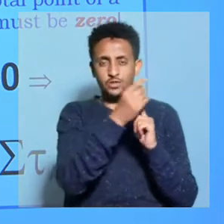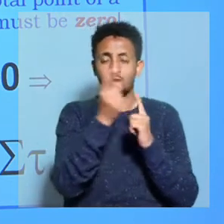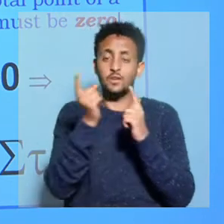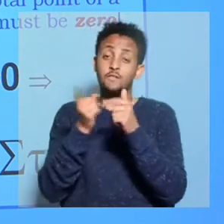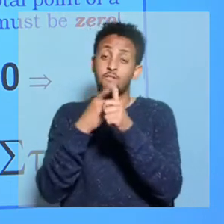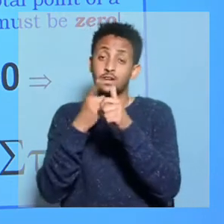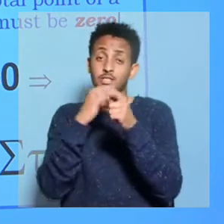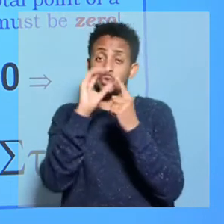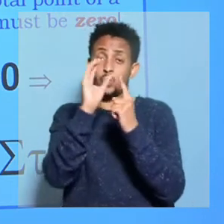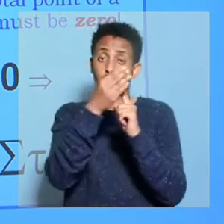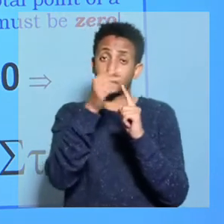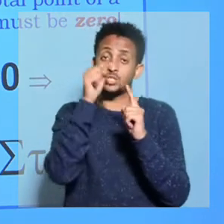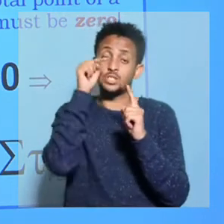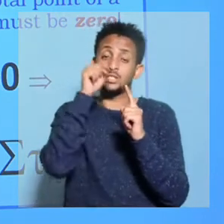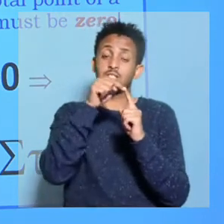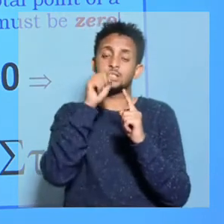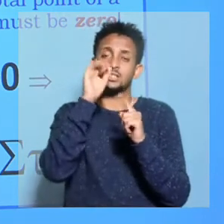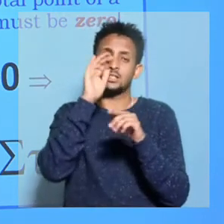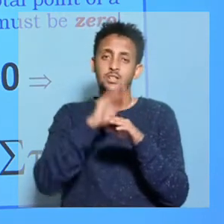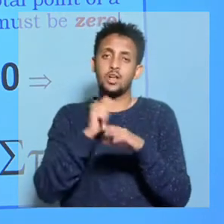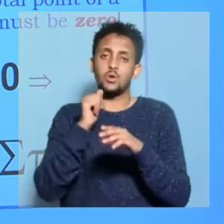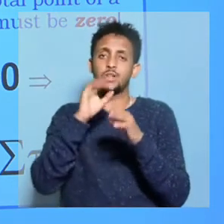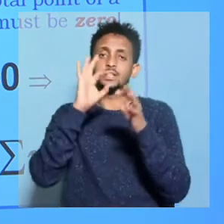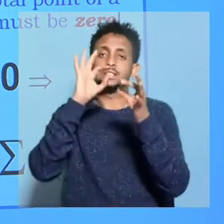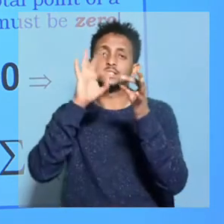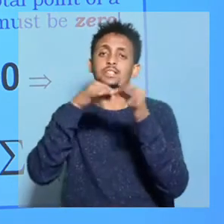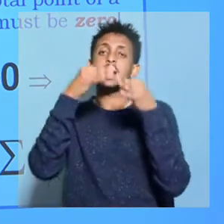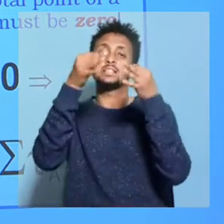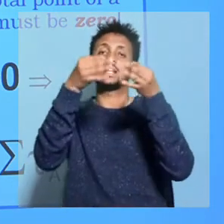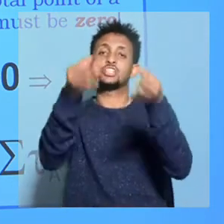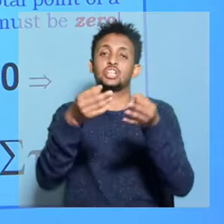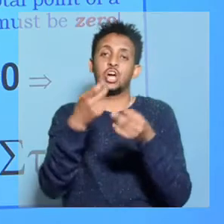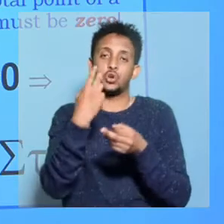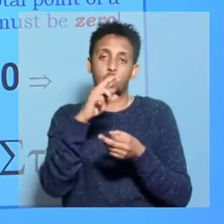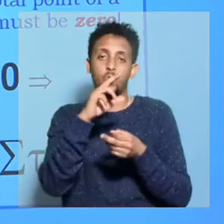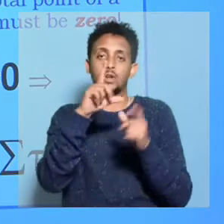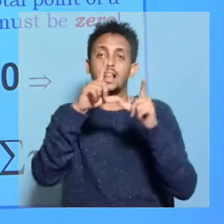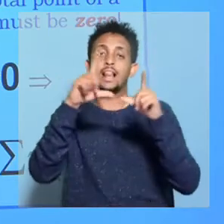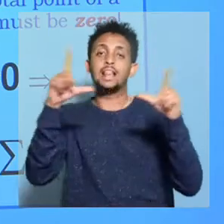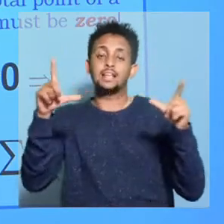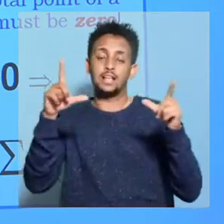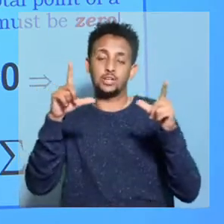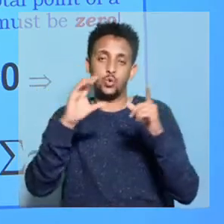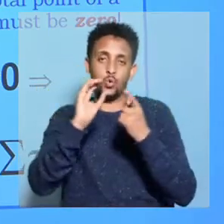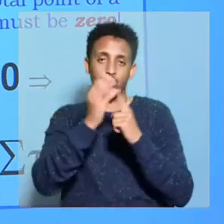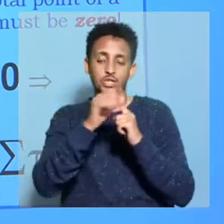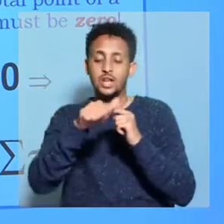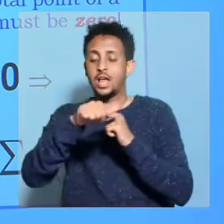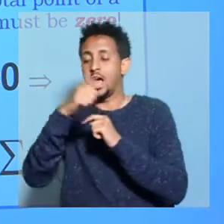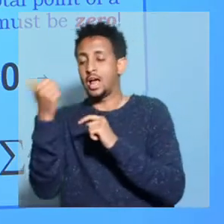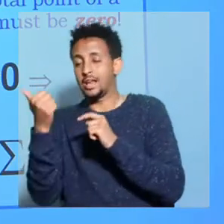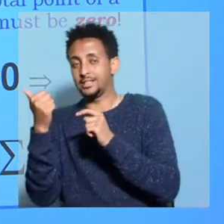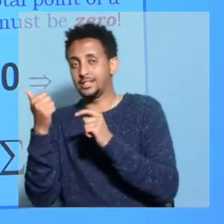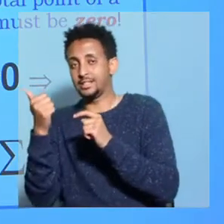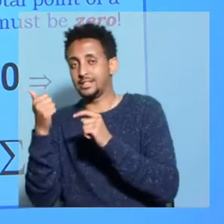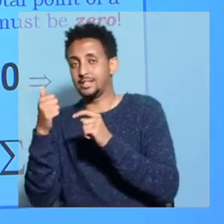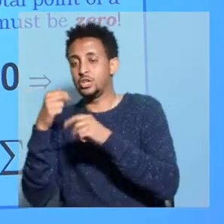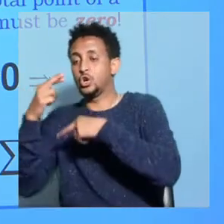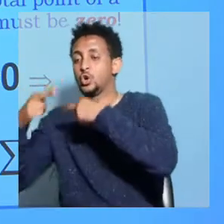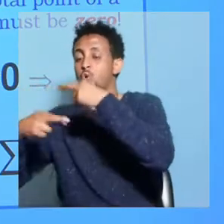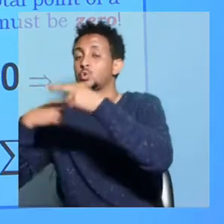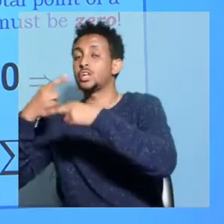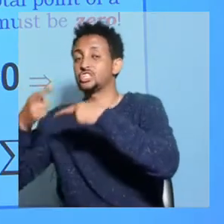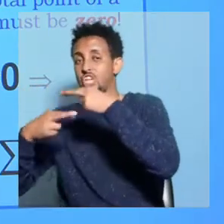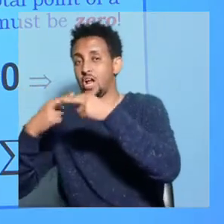first condition is known to be translational or a linear condition. The other condition is known to be a